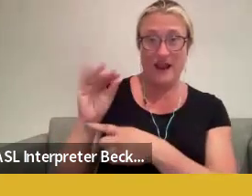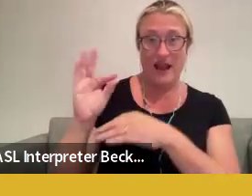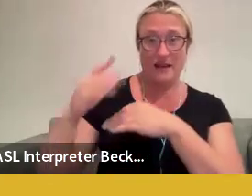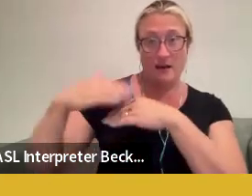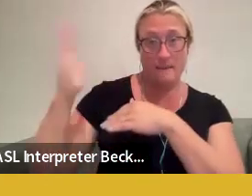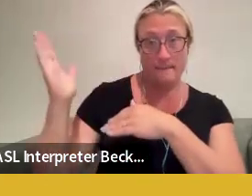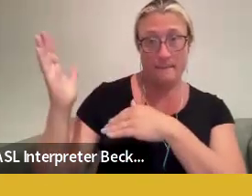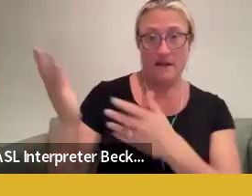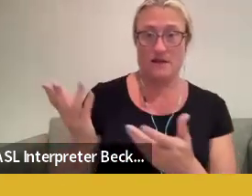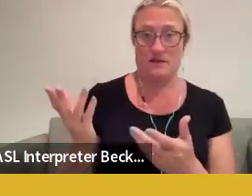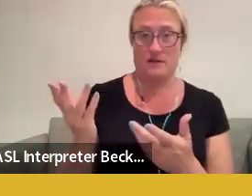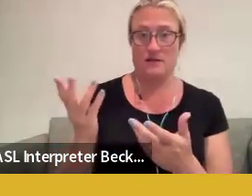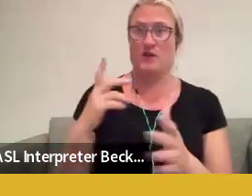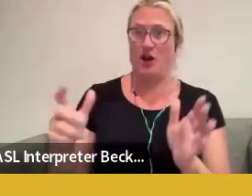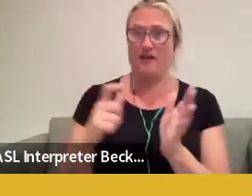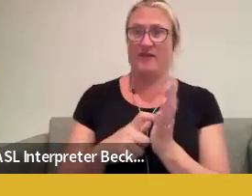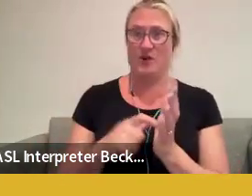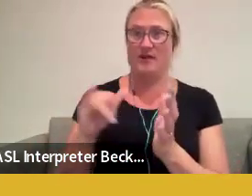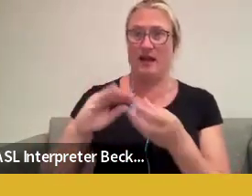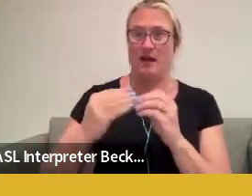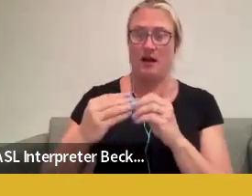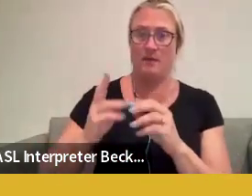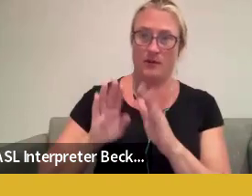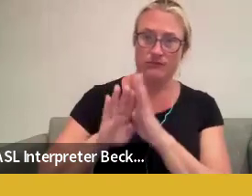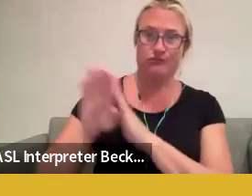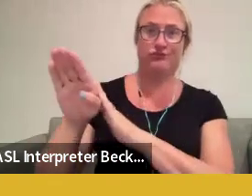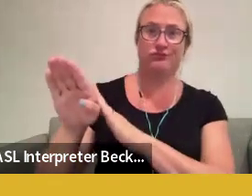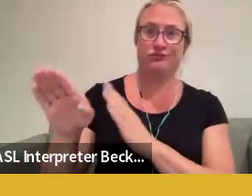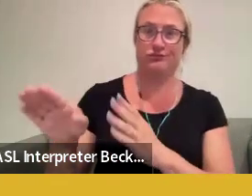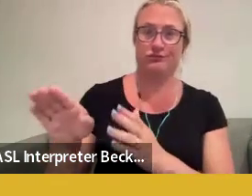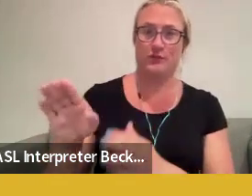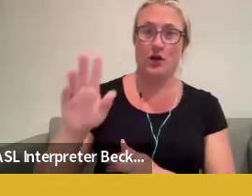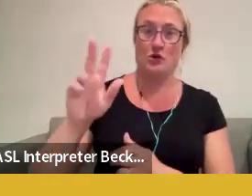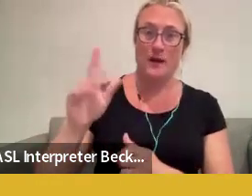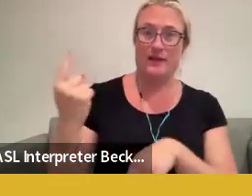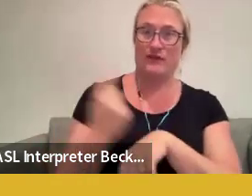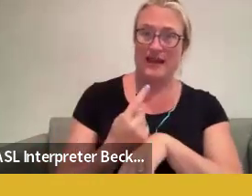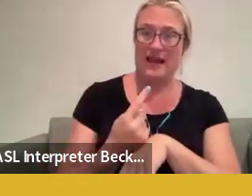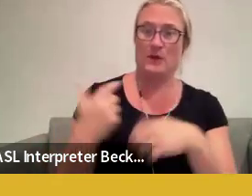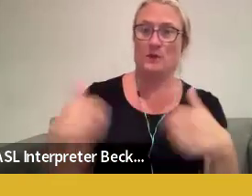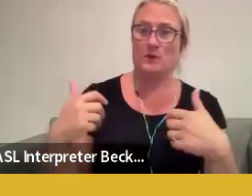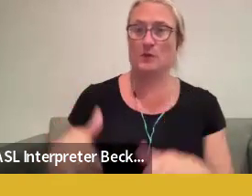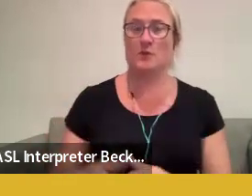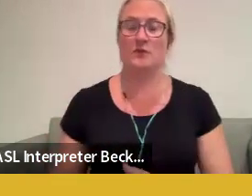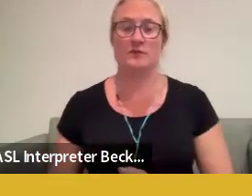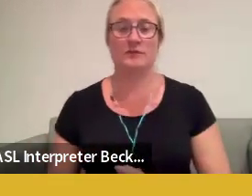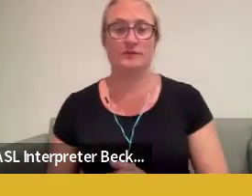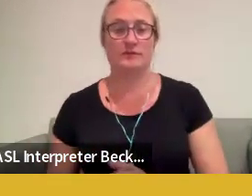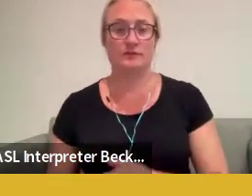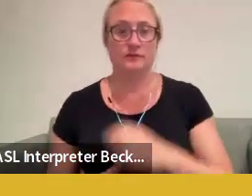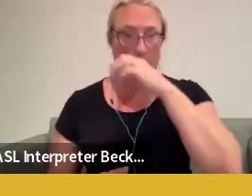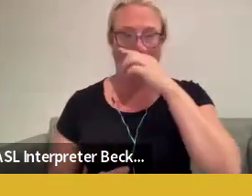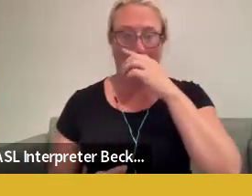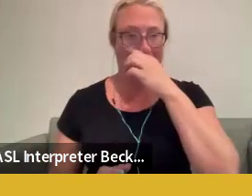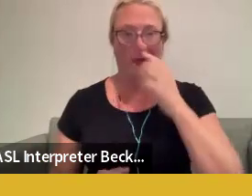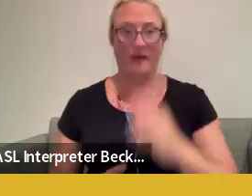So we're already seeing that number tick up to 23 days of 90 plus degree weather.